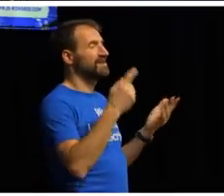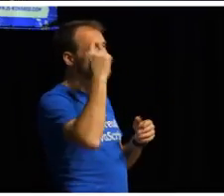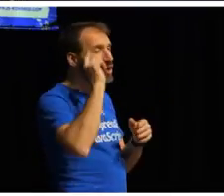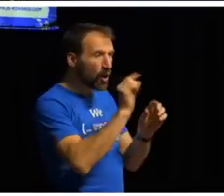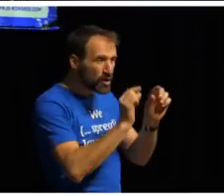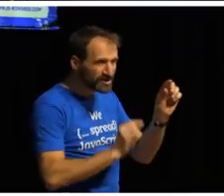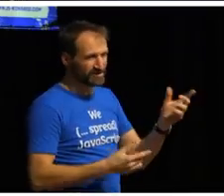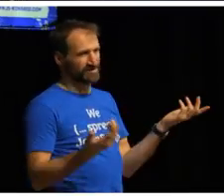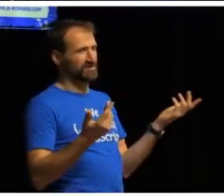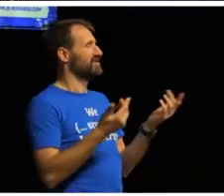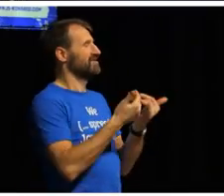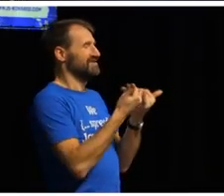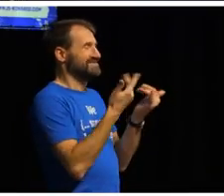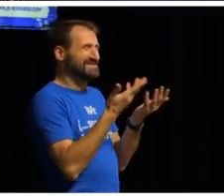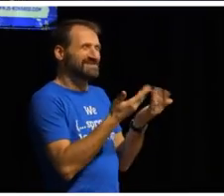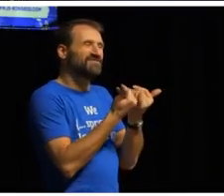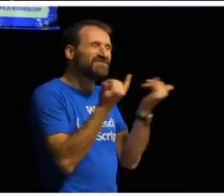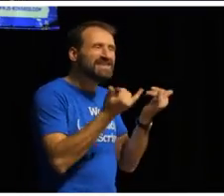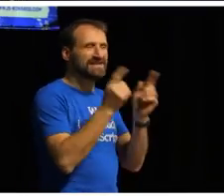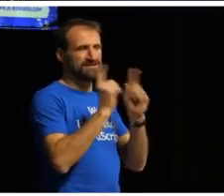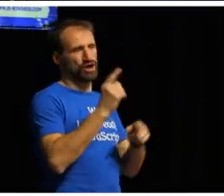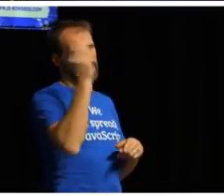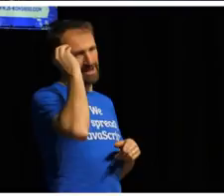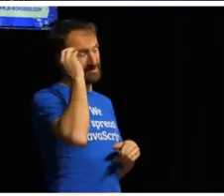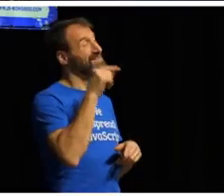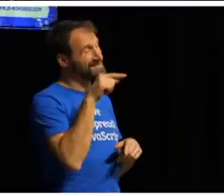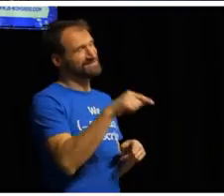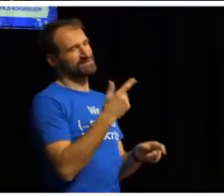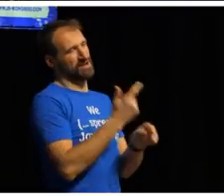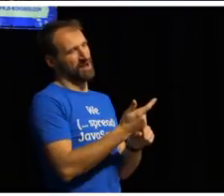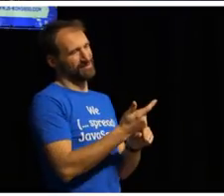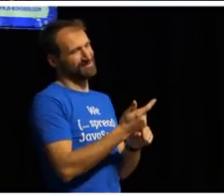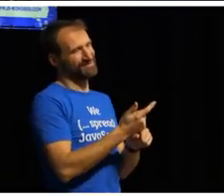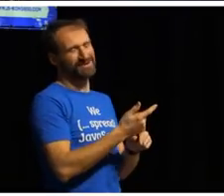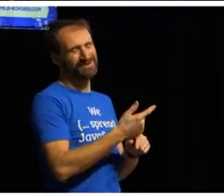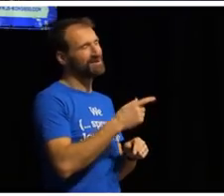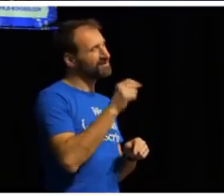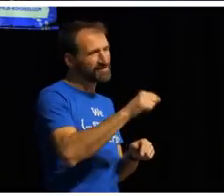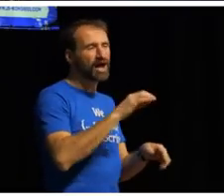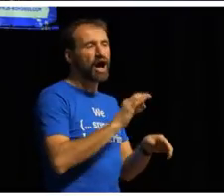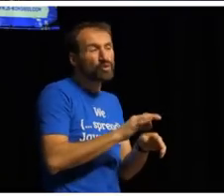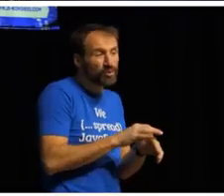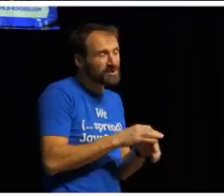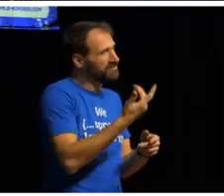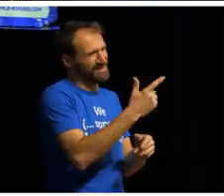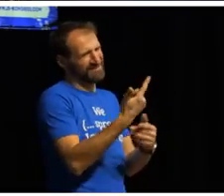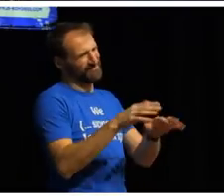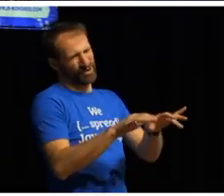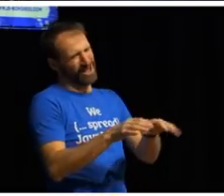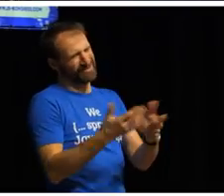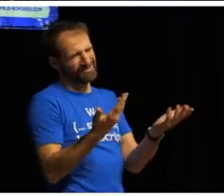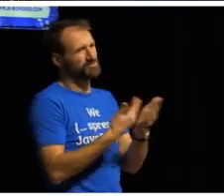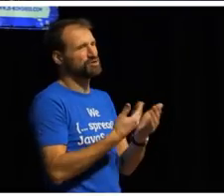And this is actually the tough part. And you either try it out, but typically not by hand, but using something called a grid